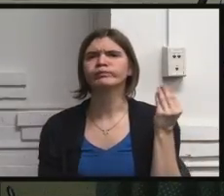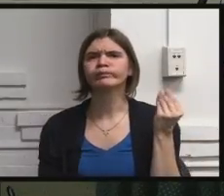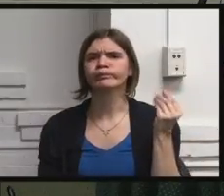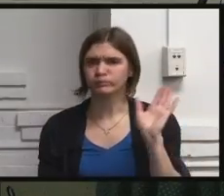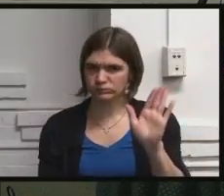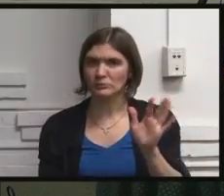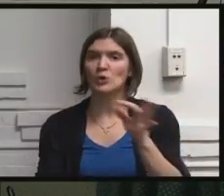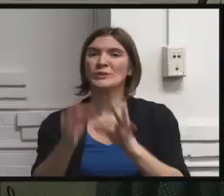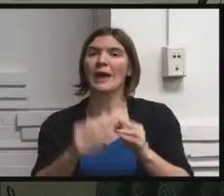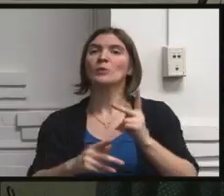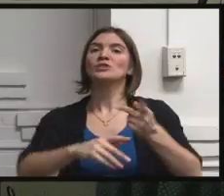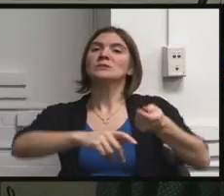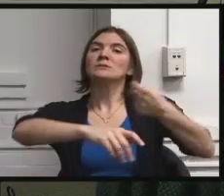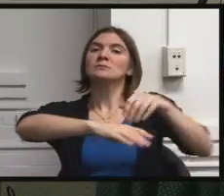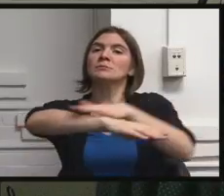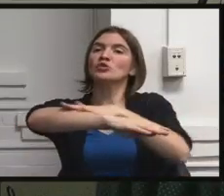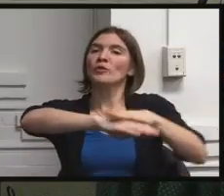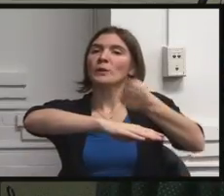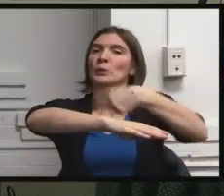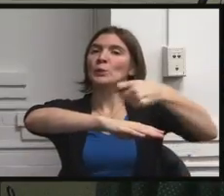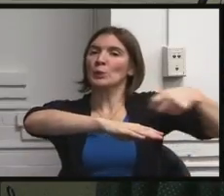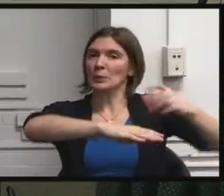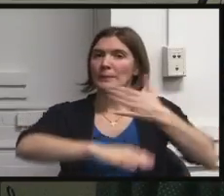we try to maintain them as long as we can.